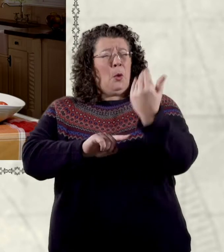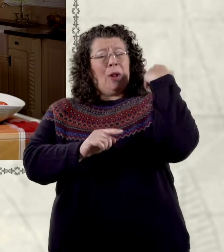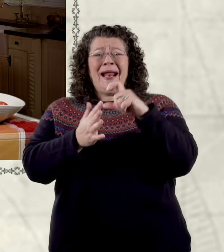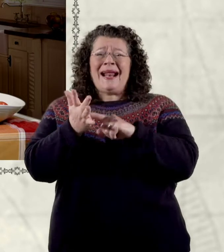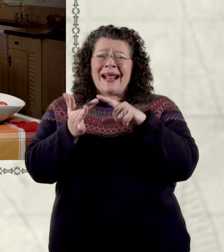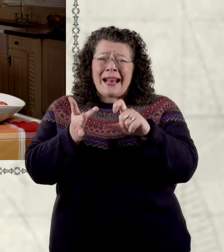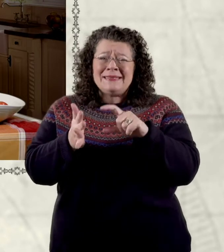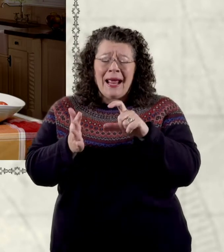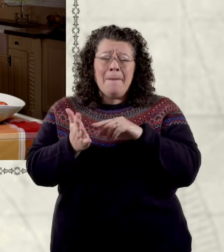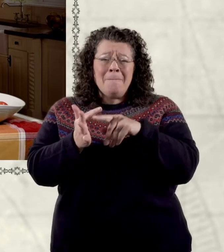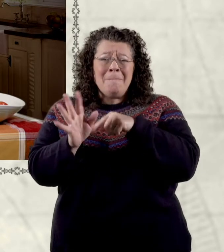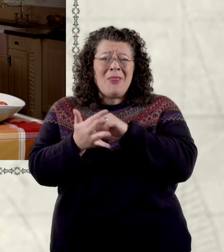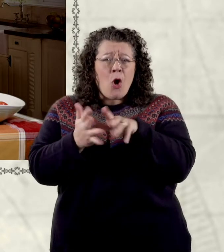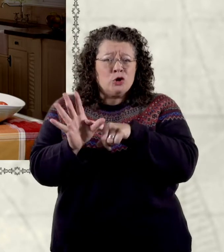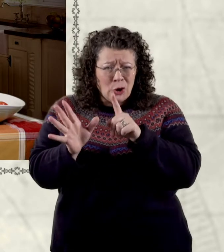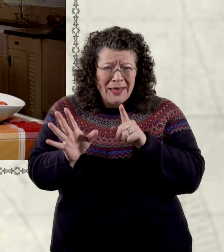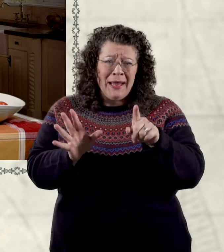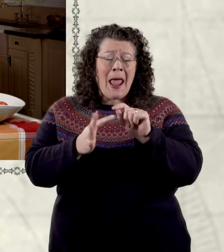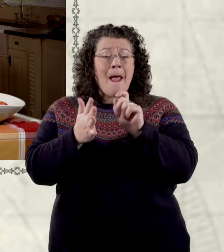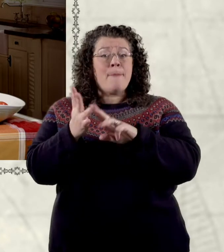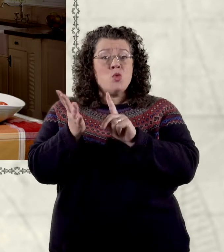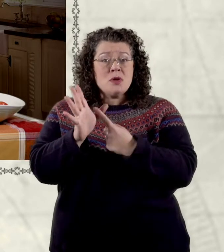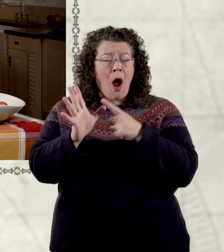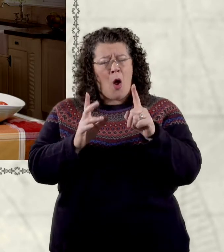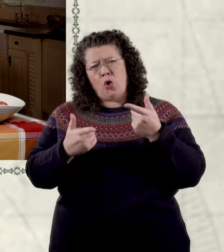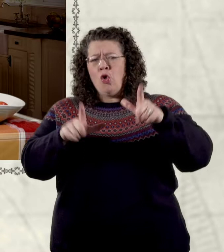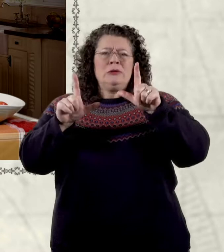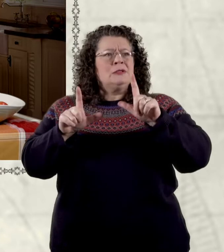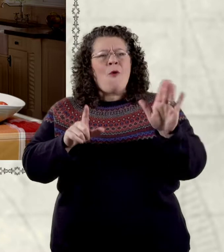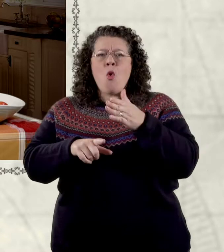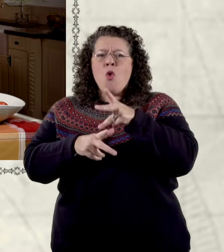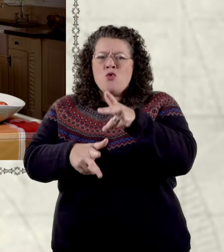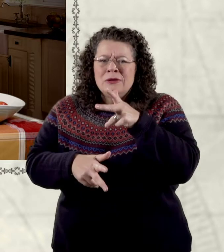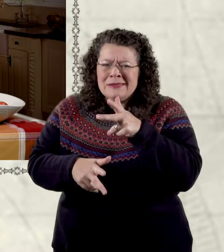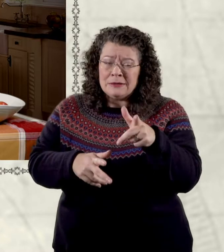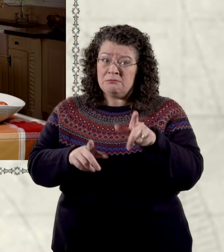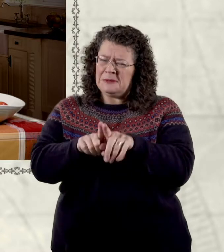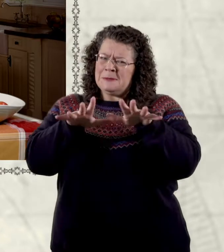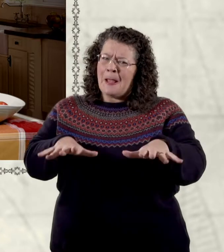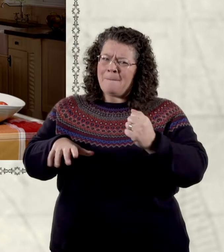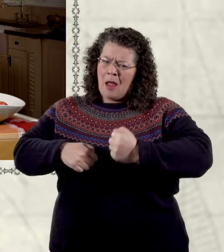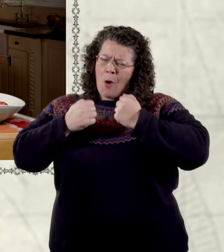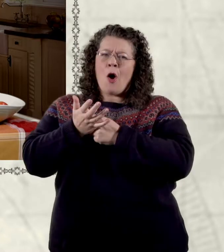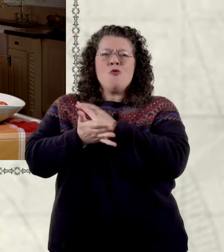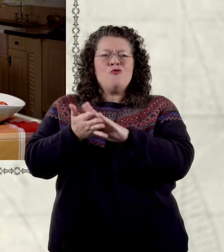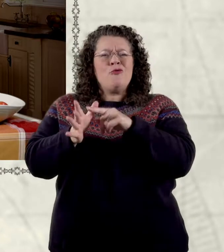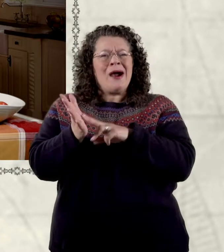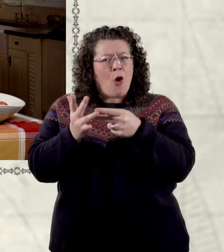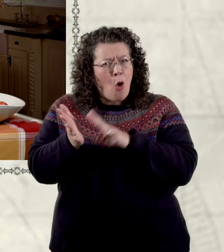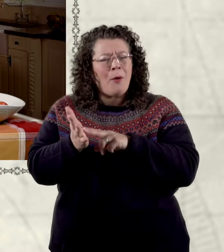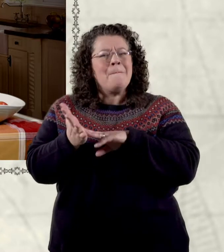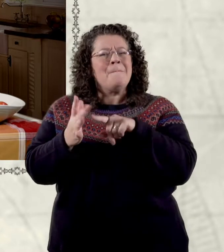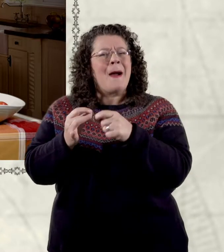Celtic mythology, Epona was the goddess of all horses, and she has been likened to our Rhiannon of